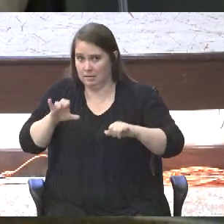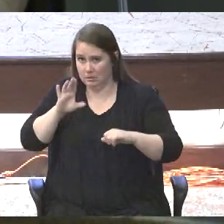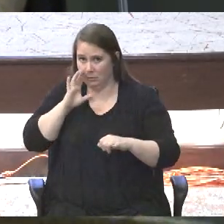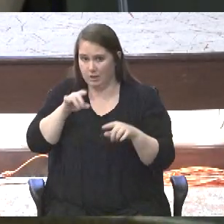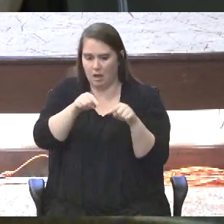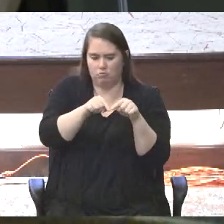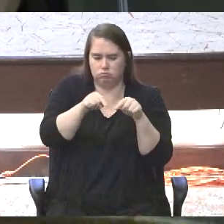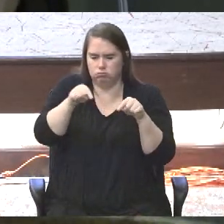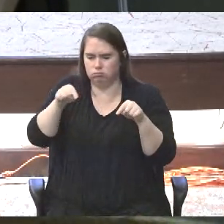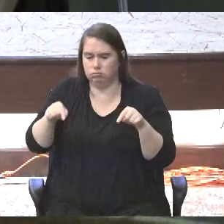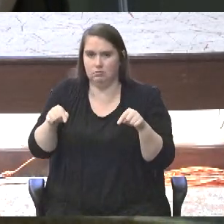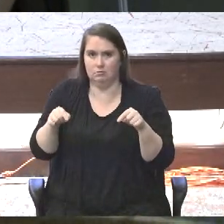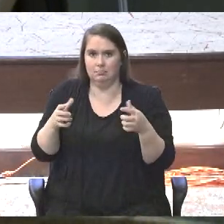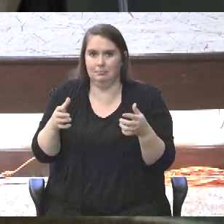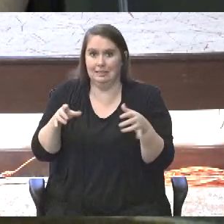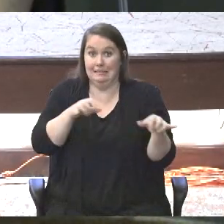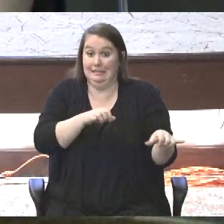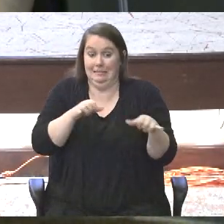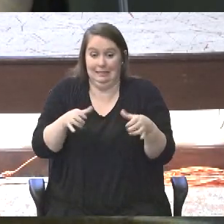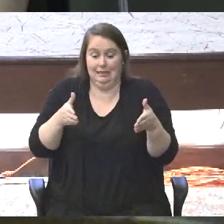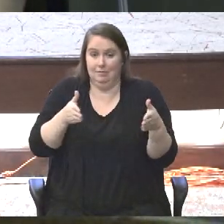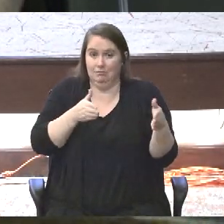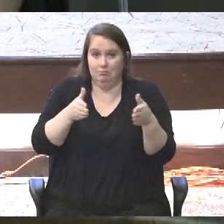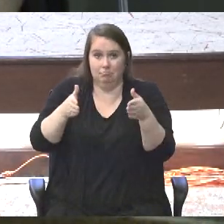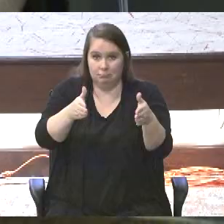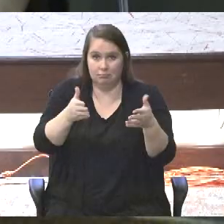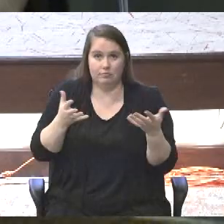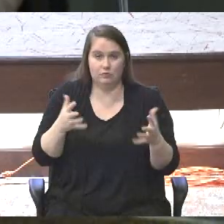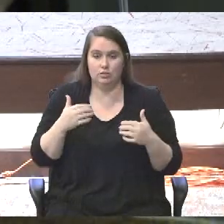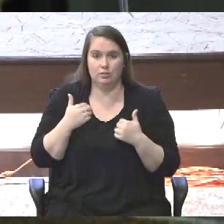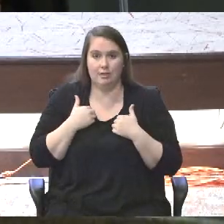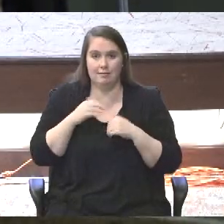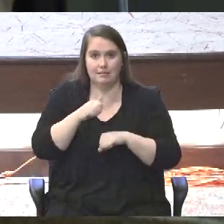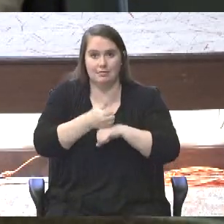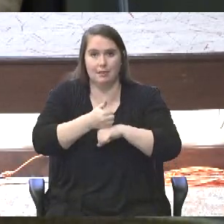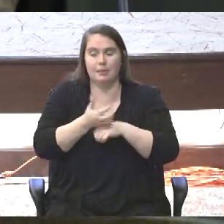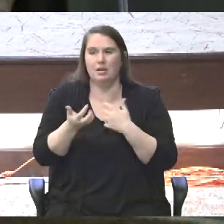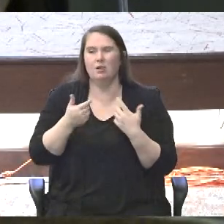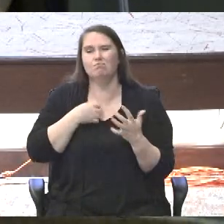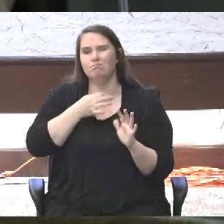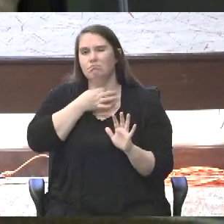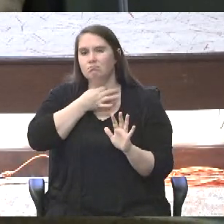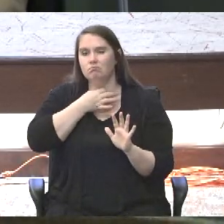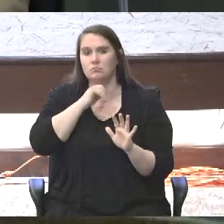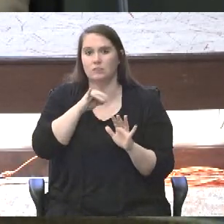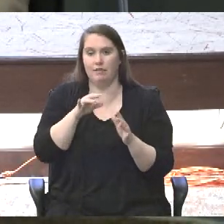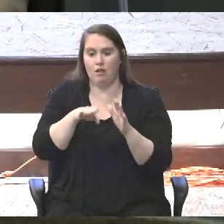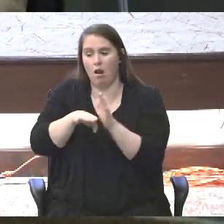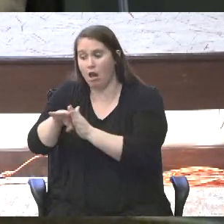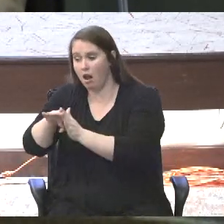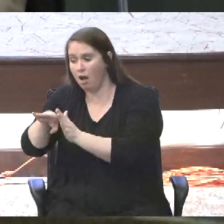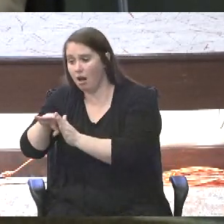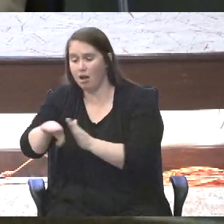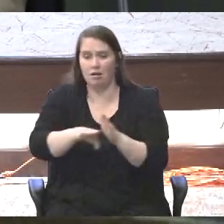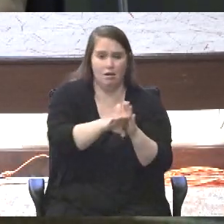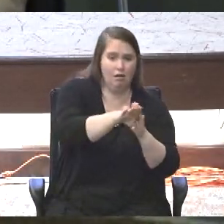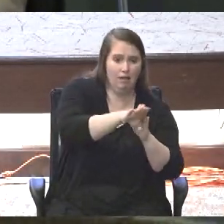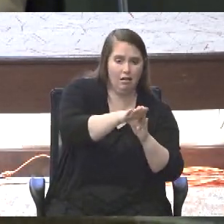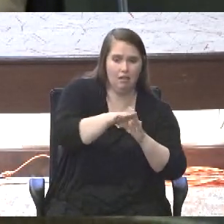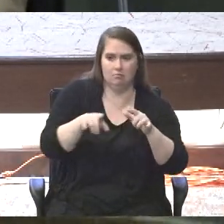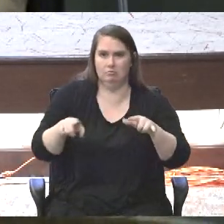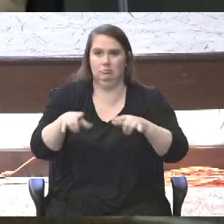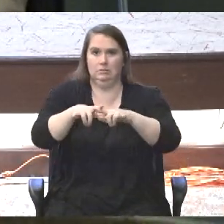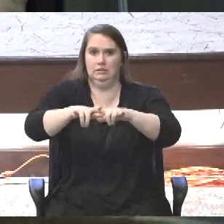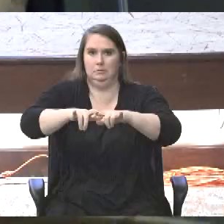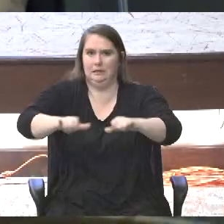on the same side as the track field. I was just wondering if that was going to go at the same time that we're